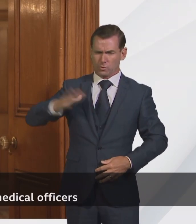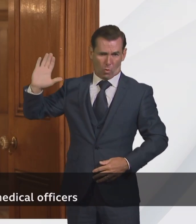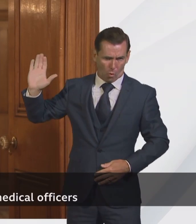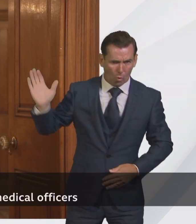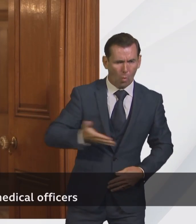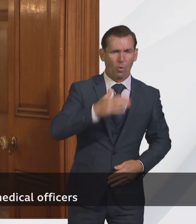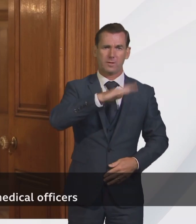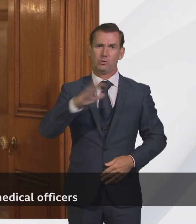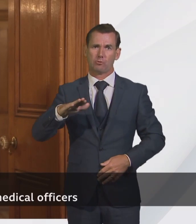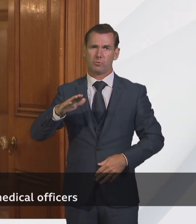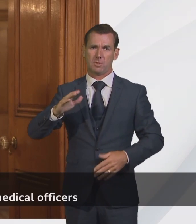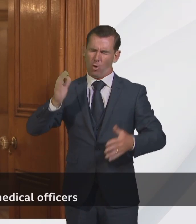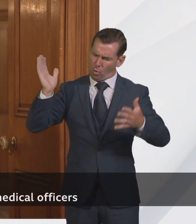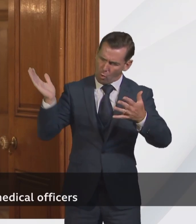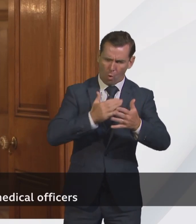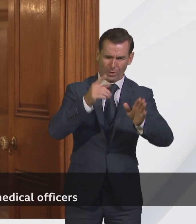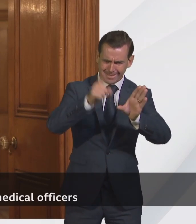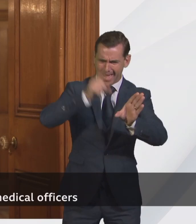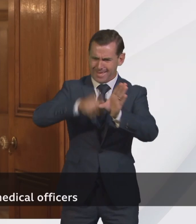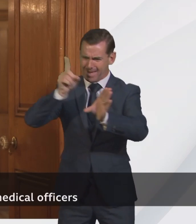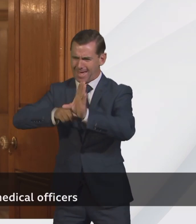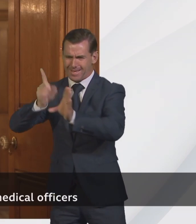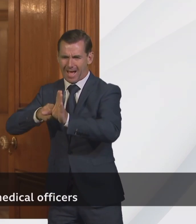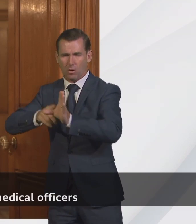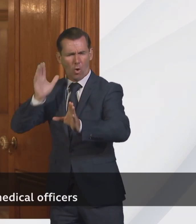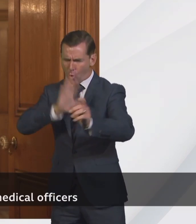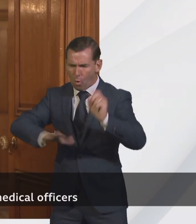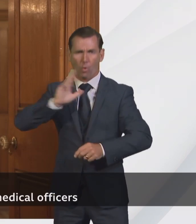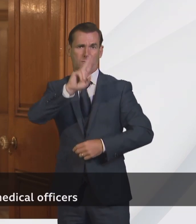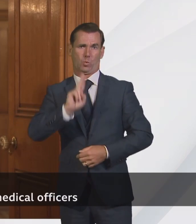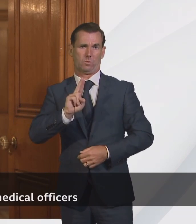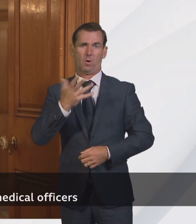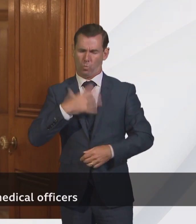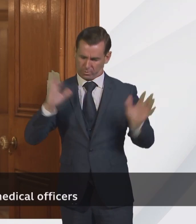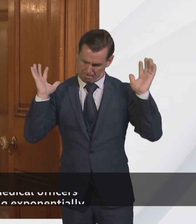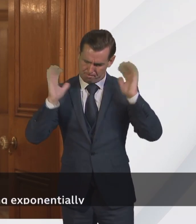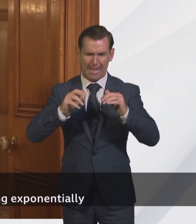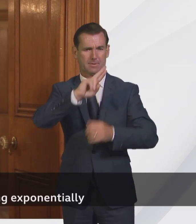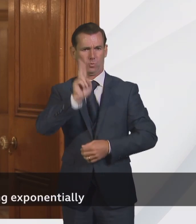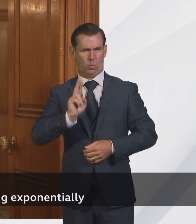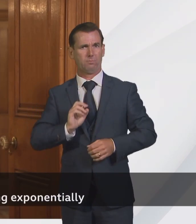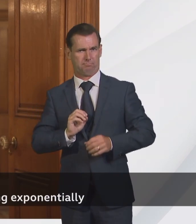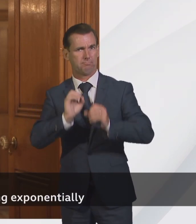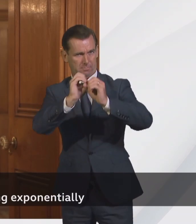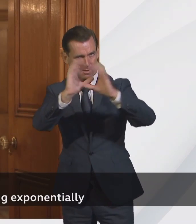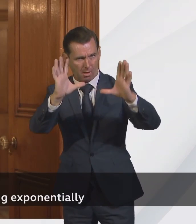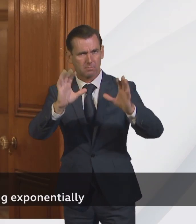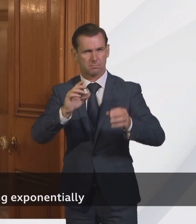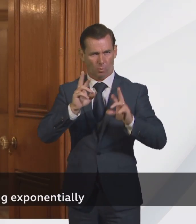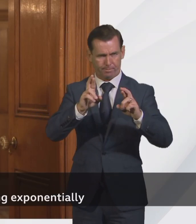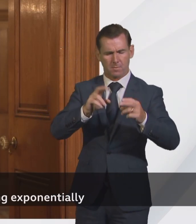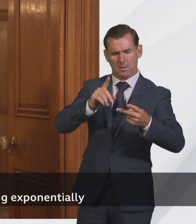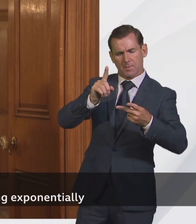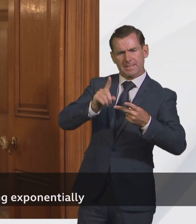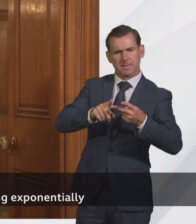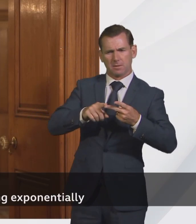year group, in every school. So I hope that is as much clarity. And as I did just say a little bit earlier, that over the